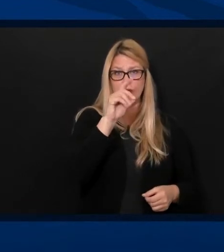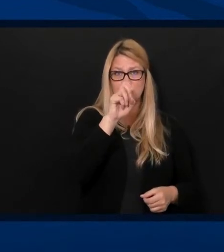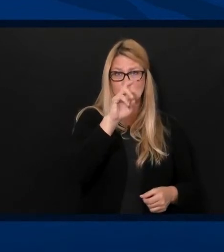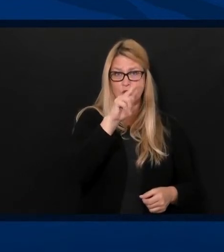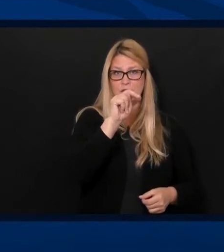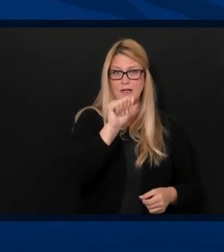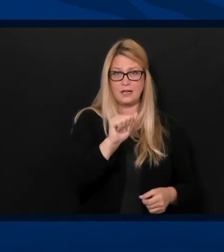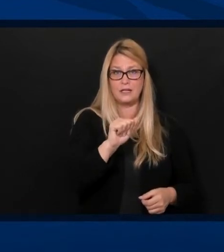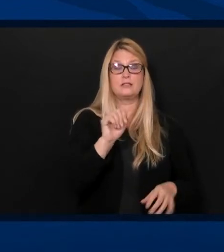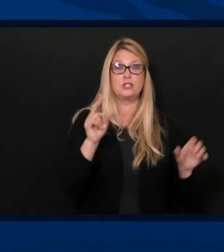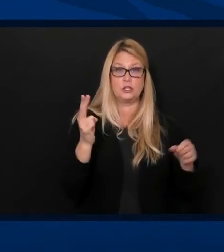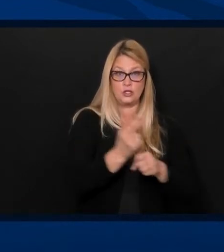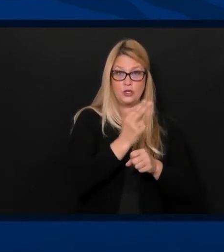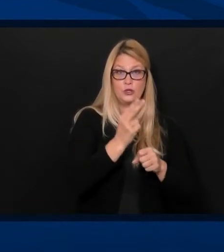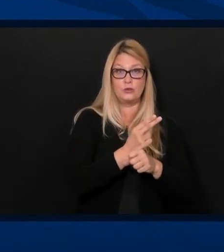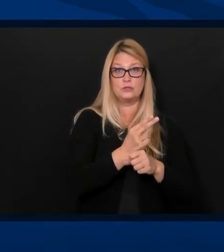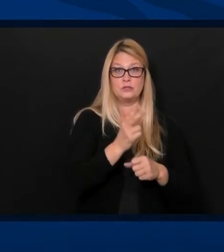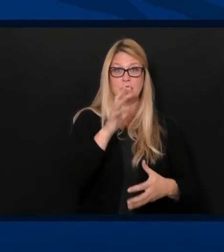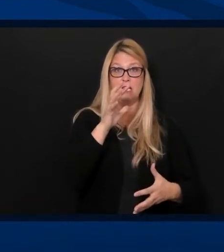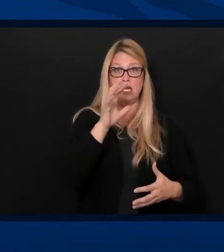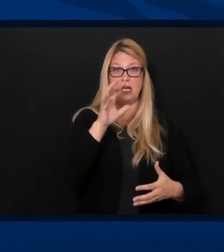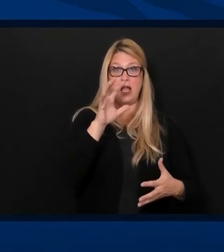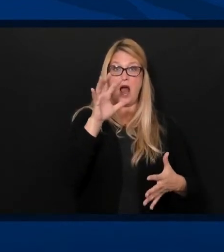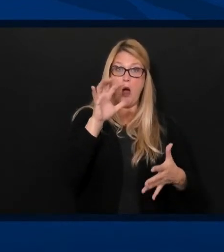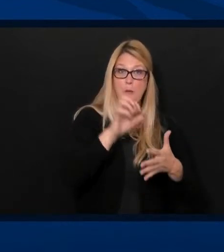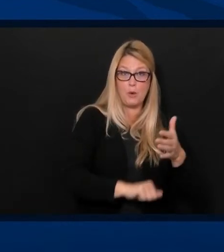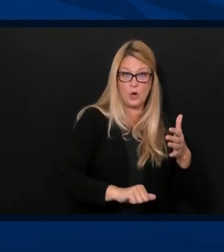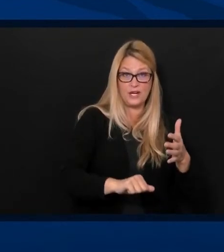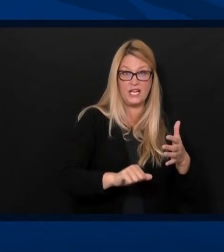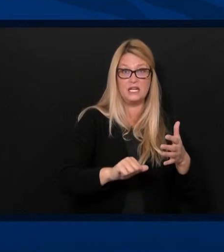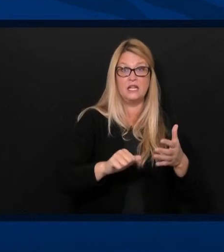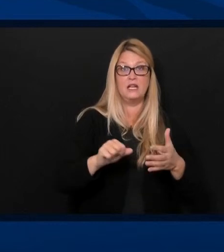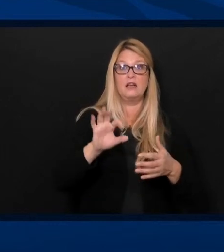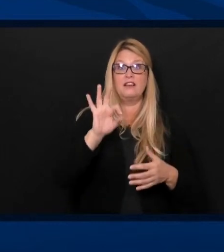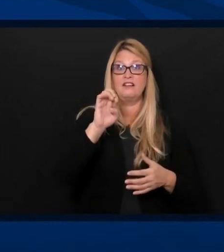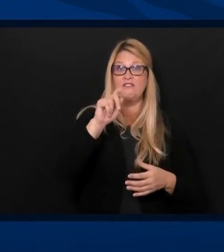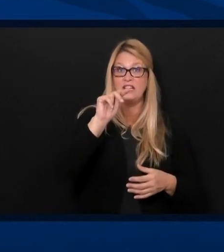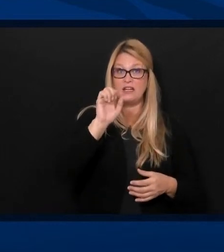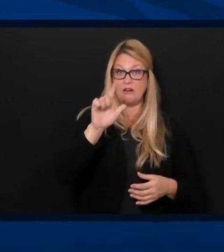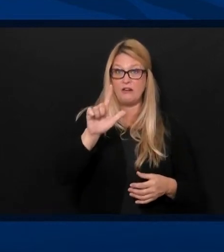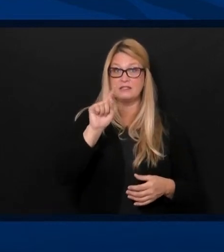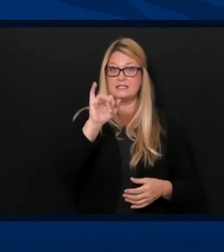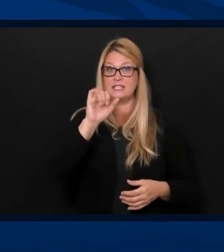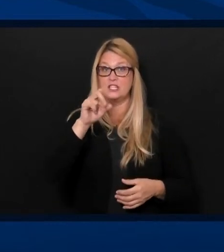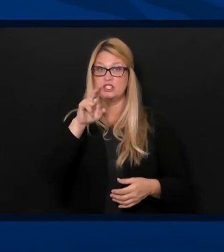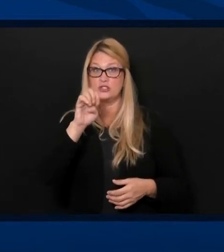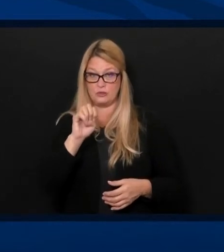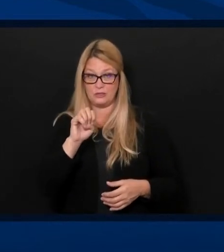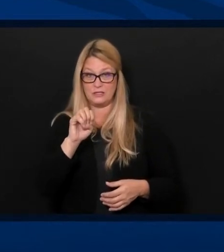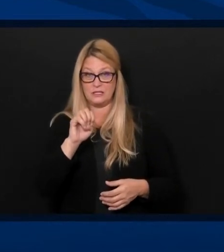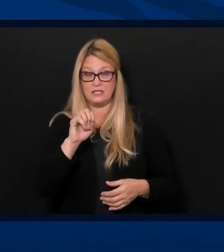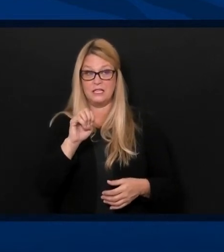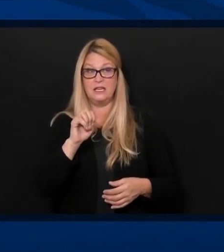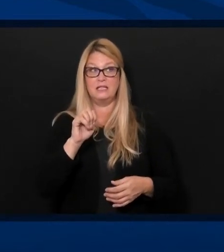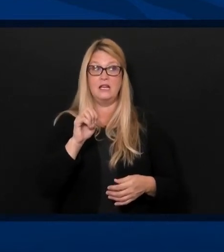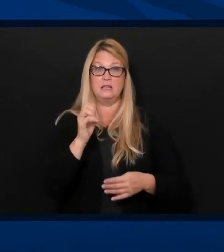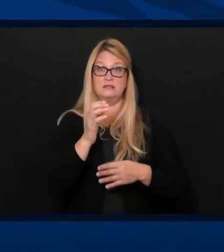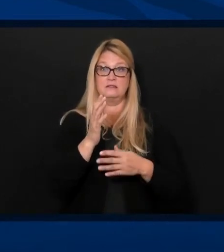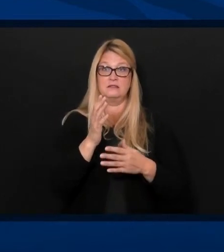did use aborted fetal tissue legacy lines. Some of these lines have been in place